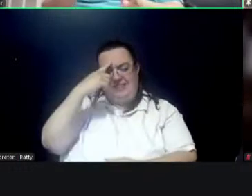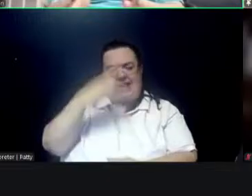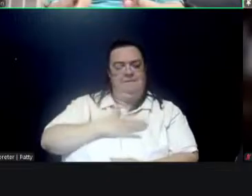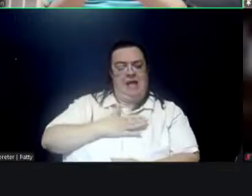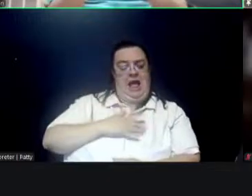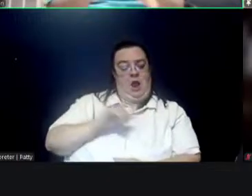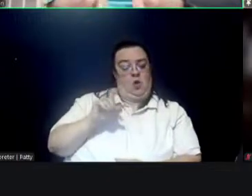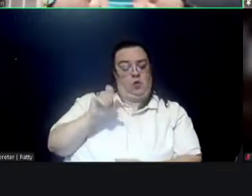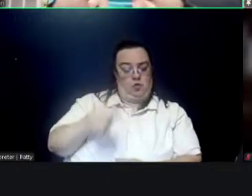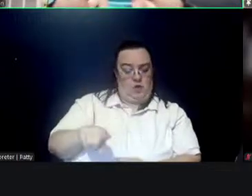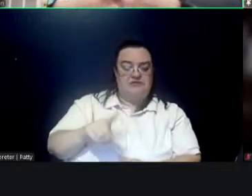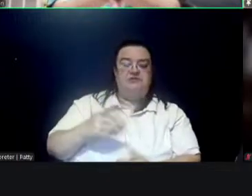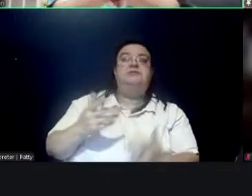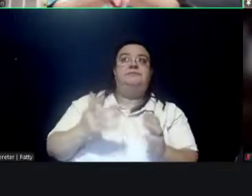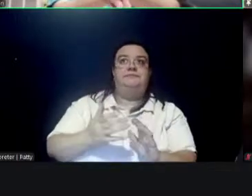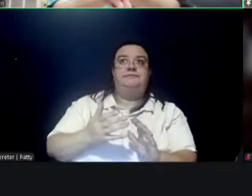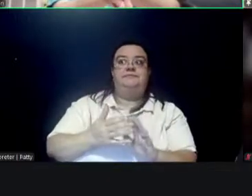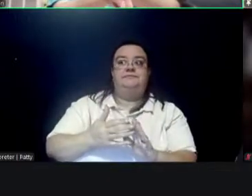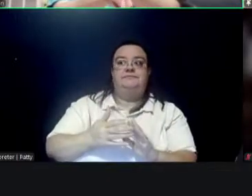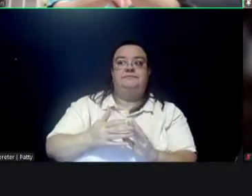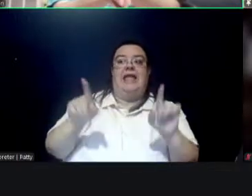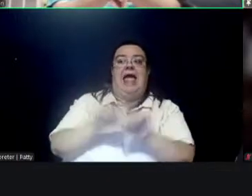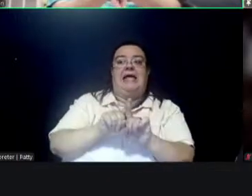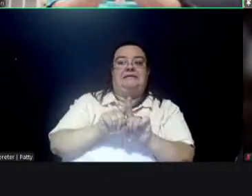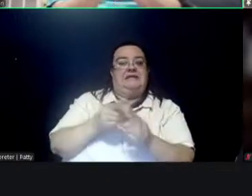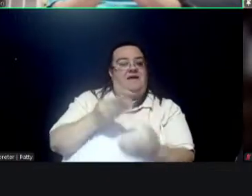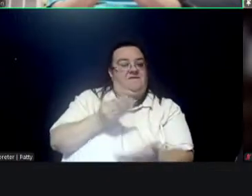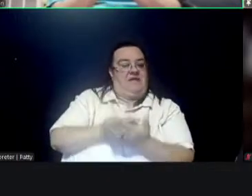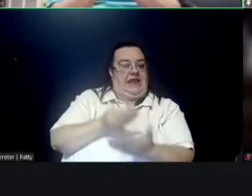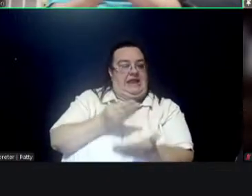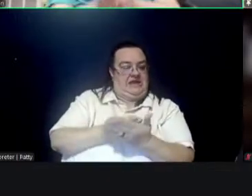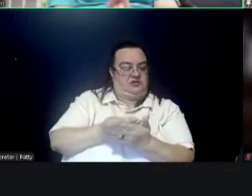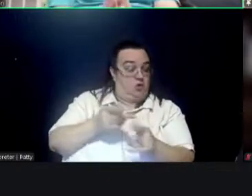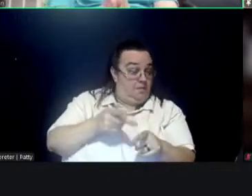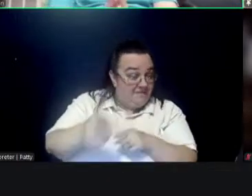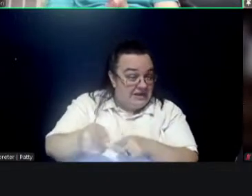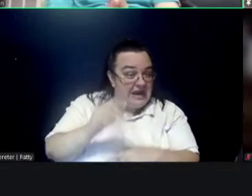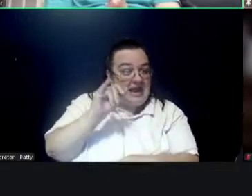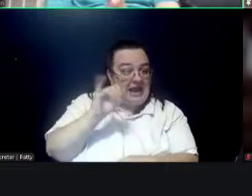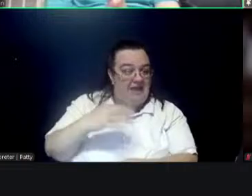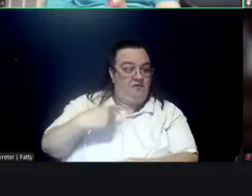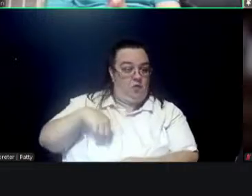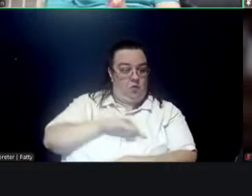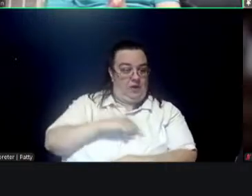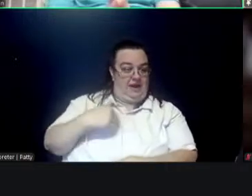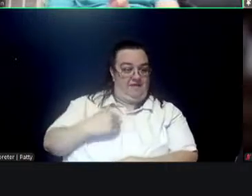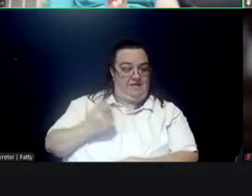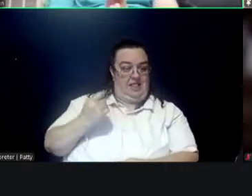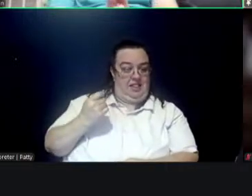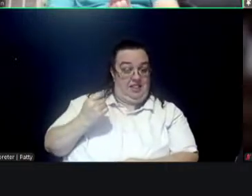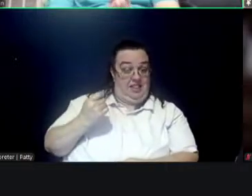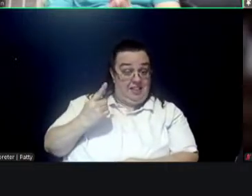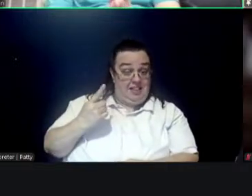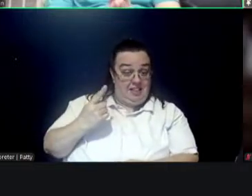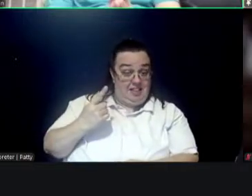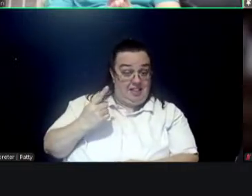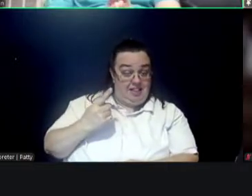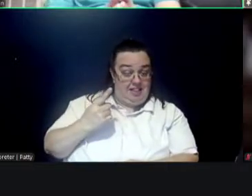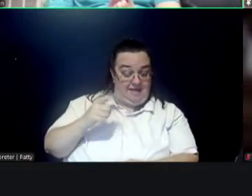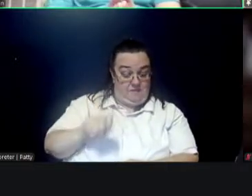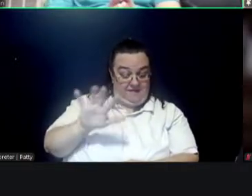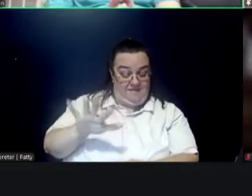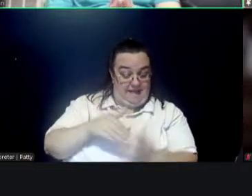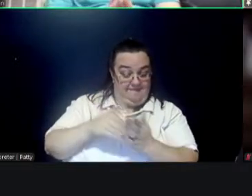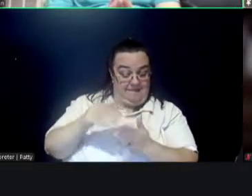for as financial professionals, if we have an $11.5 million budget now, what would